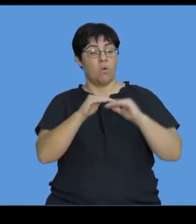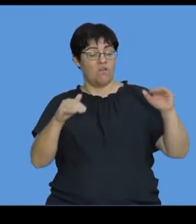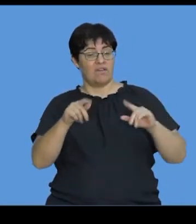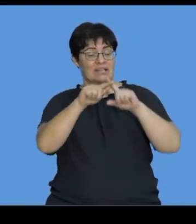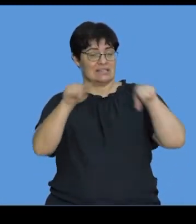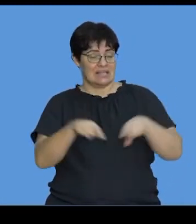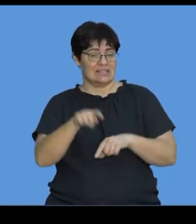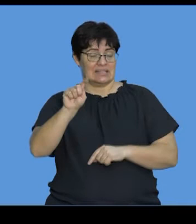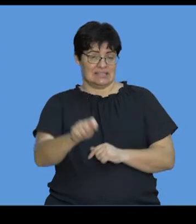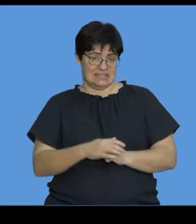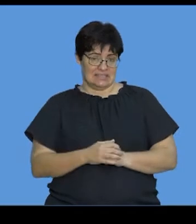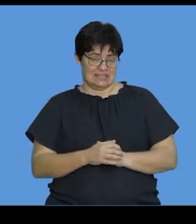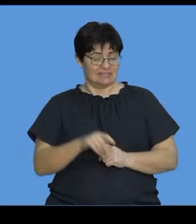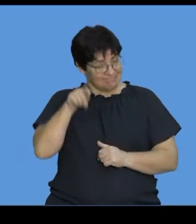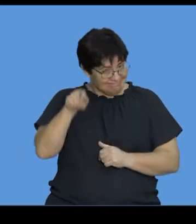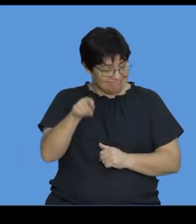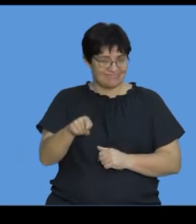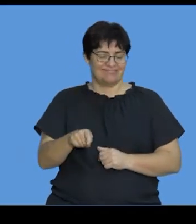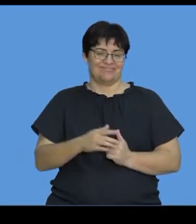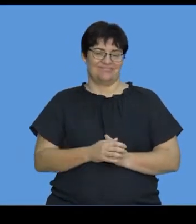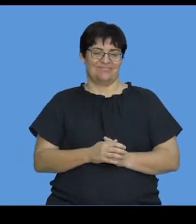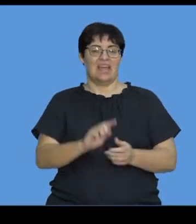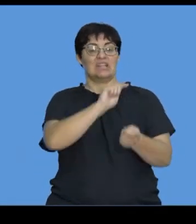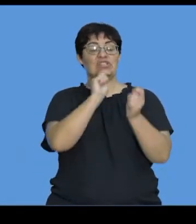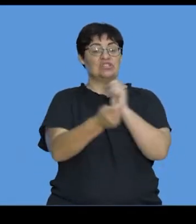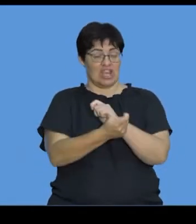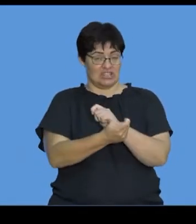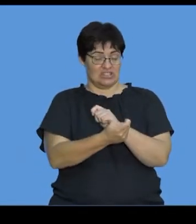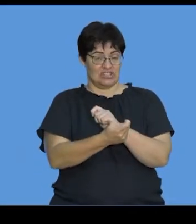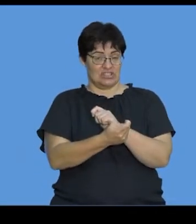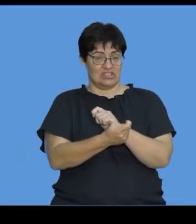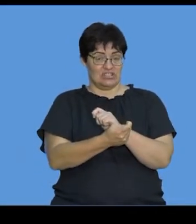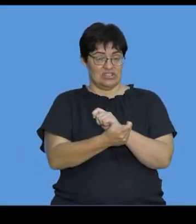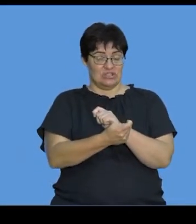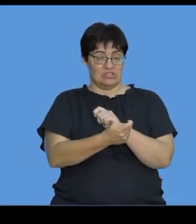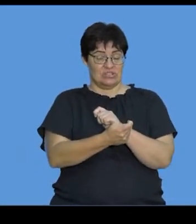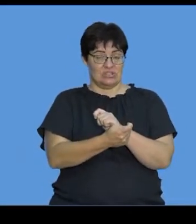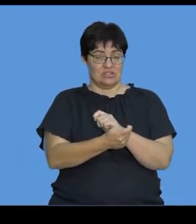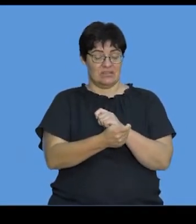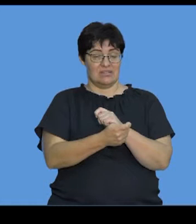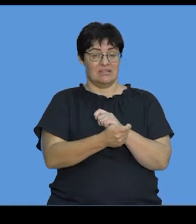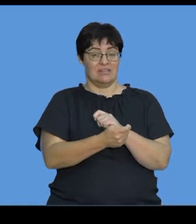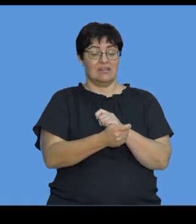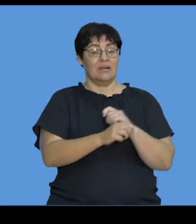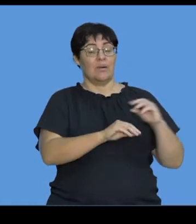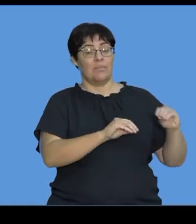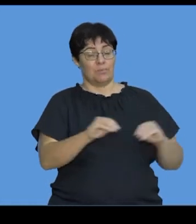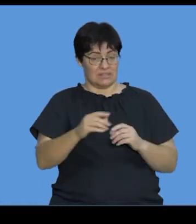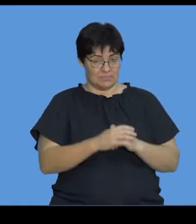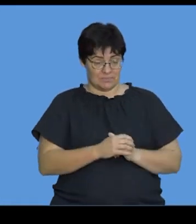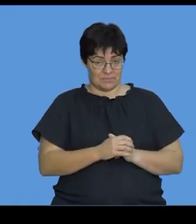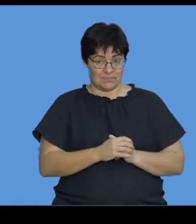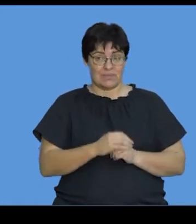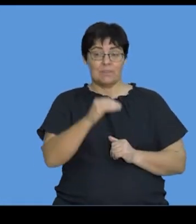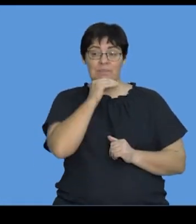over delta T. That's our equation. Change in momentum, now I didn't write it like that just now. Remember, change